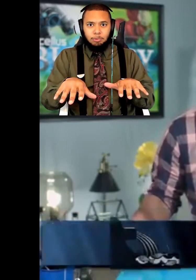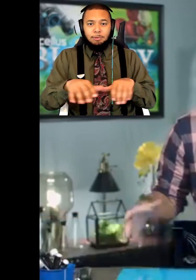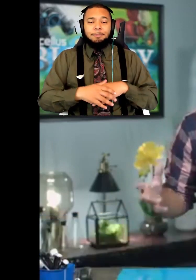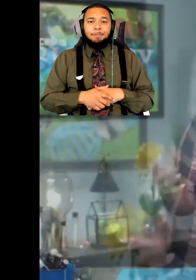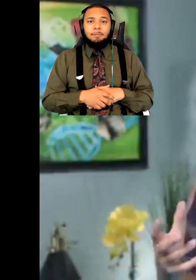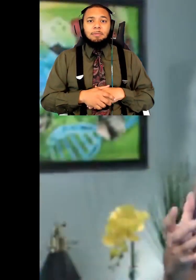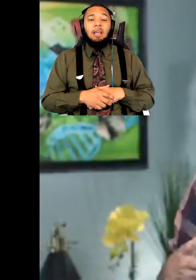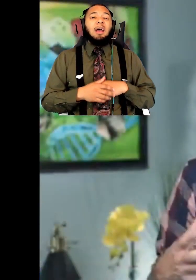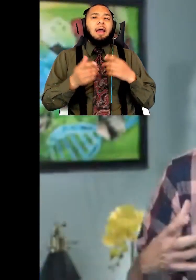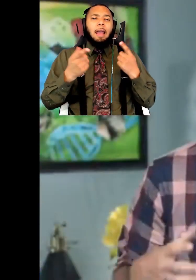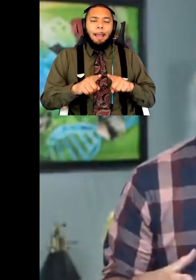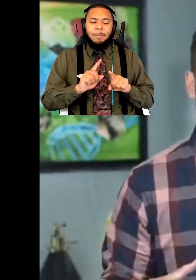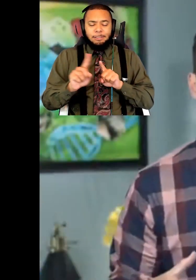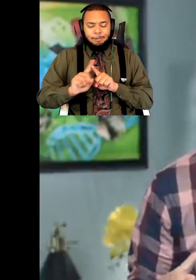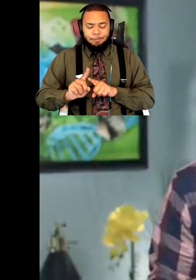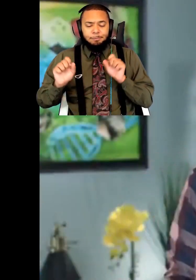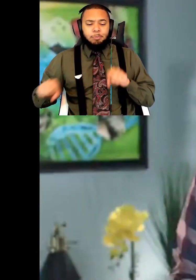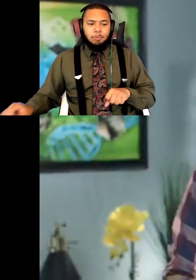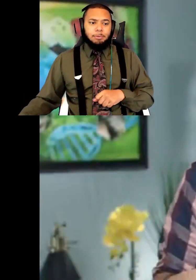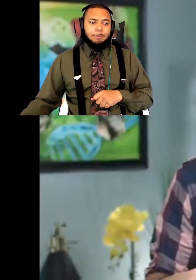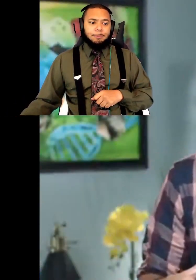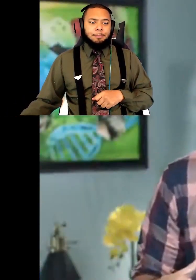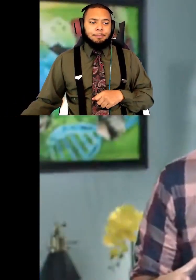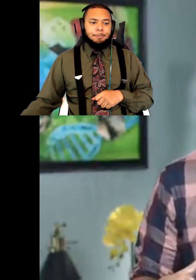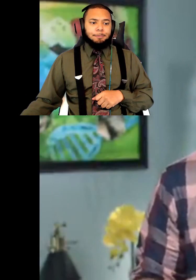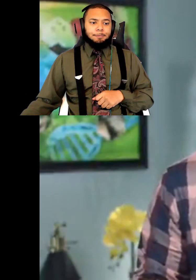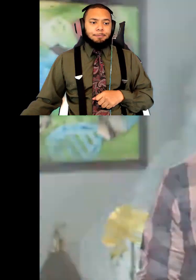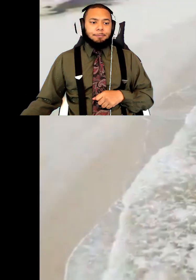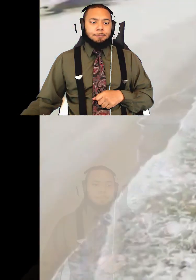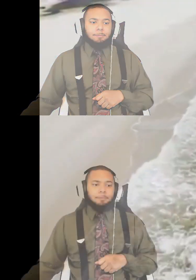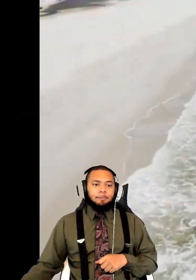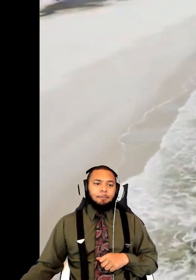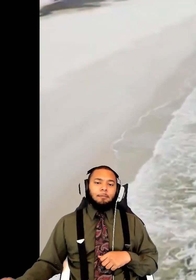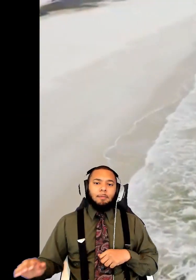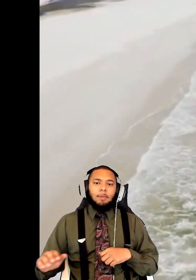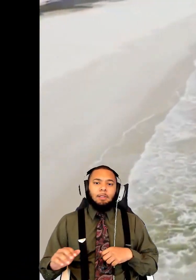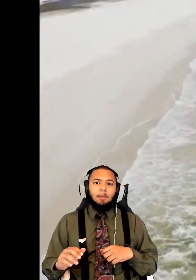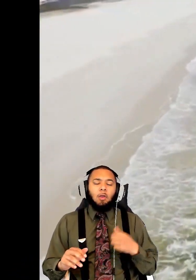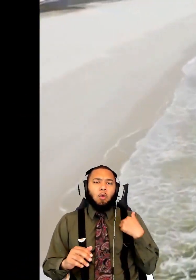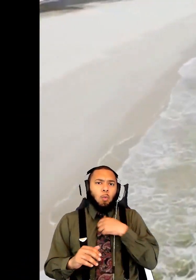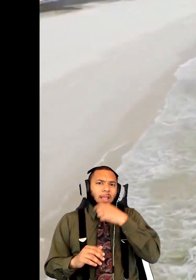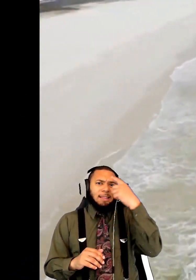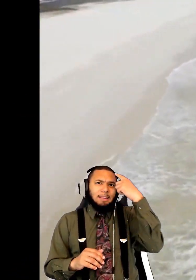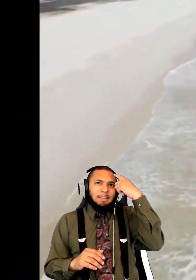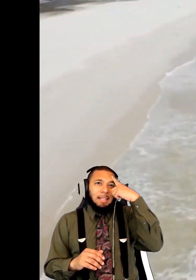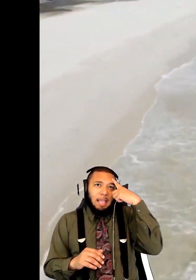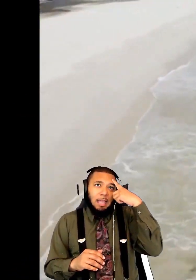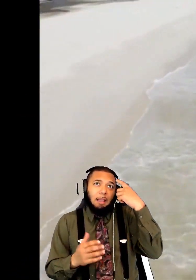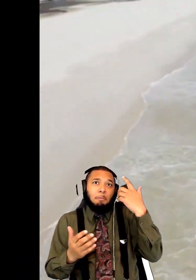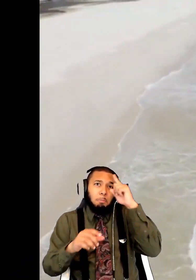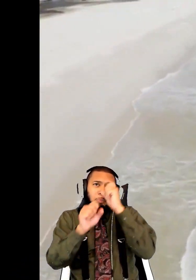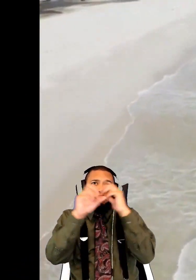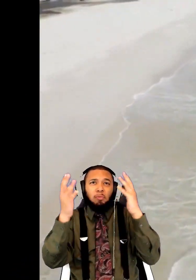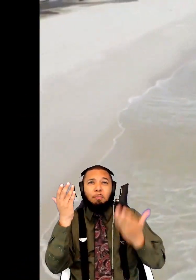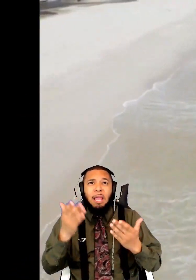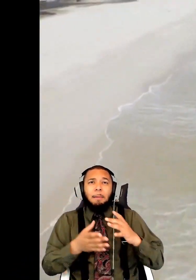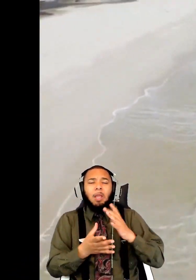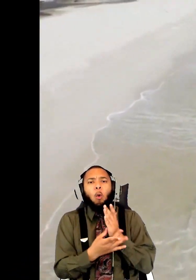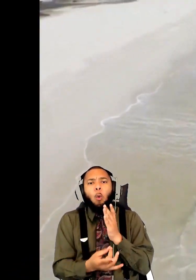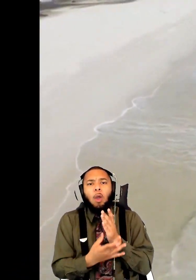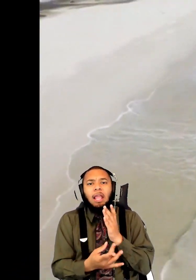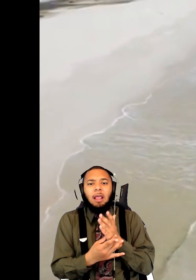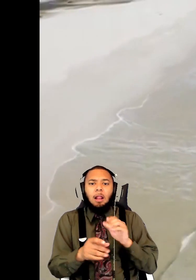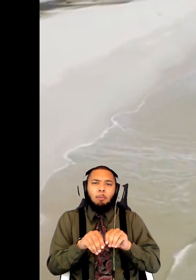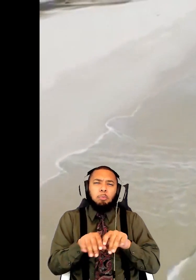different ways. What ultimately happens, in addition, we think about maybe like an oil getting into the